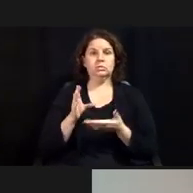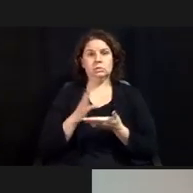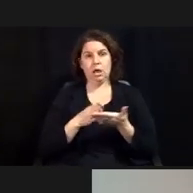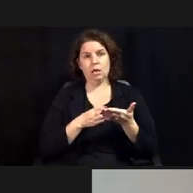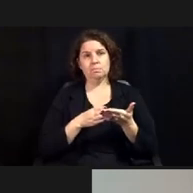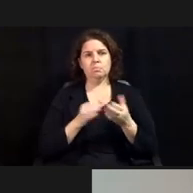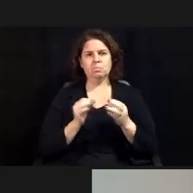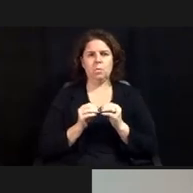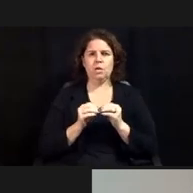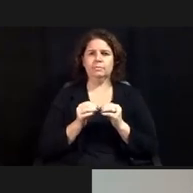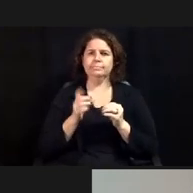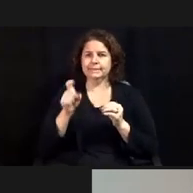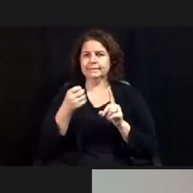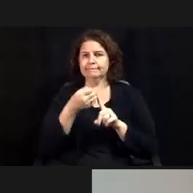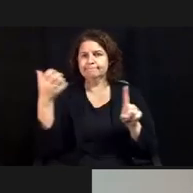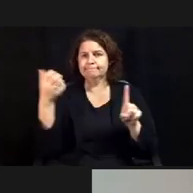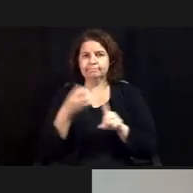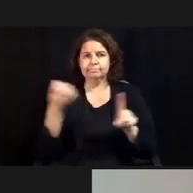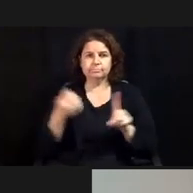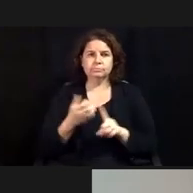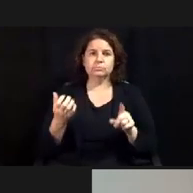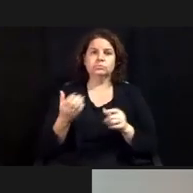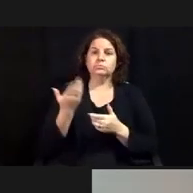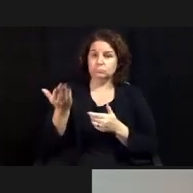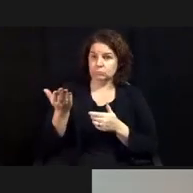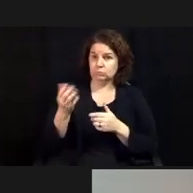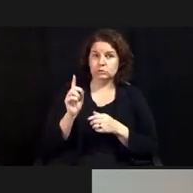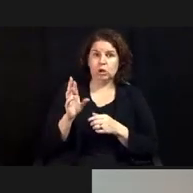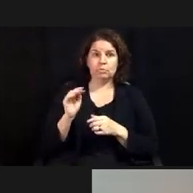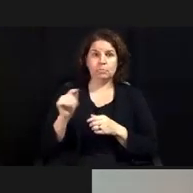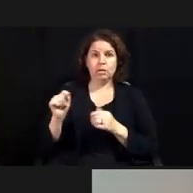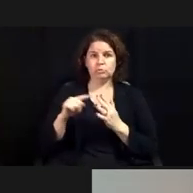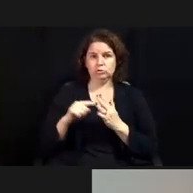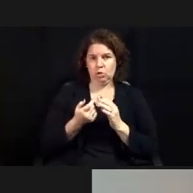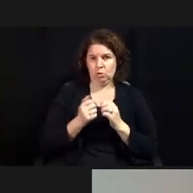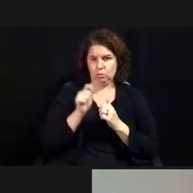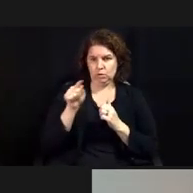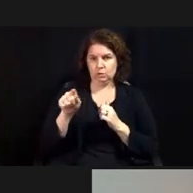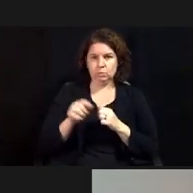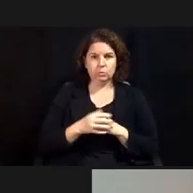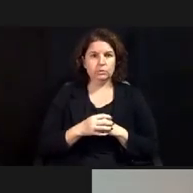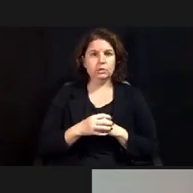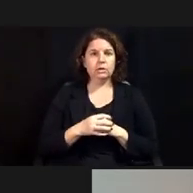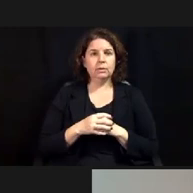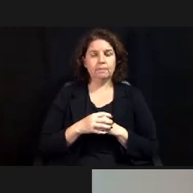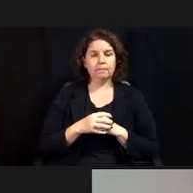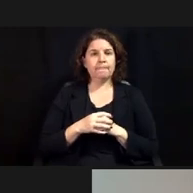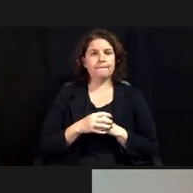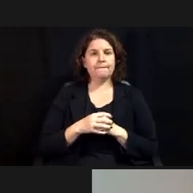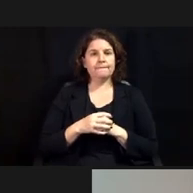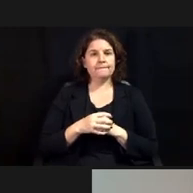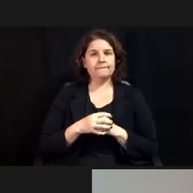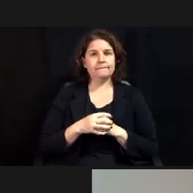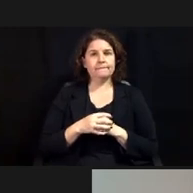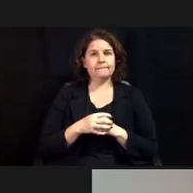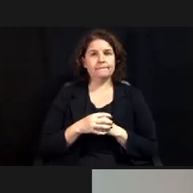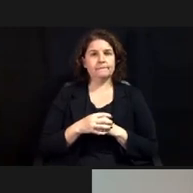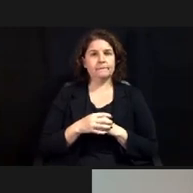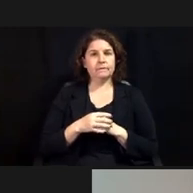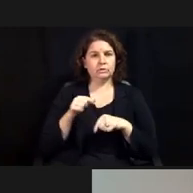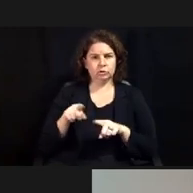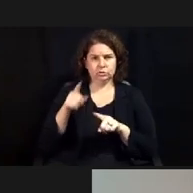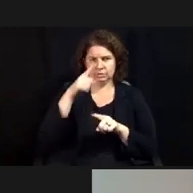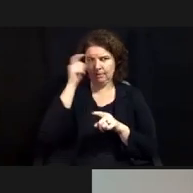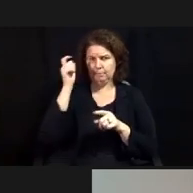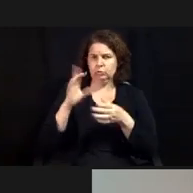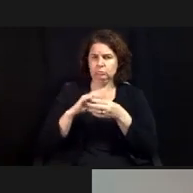description. So Dr. Matt, I'm going to go ahead and start with you. Over earlier this summer, you mentioned to us that there was